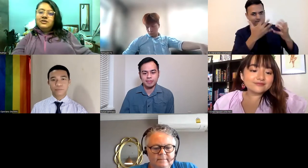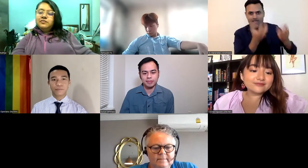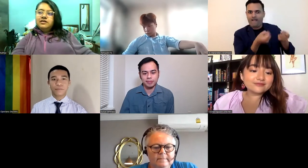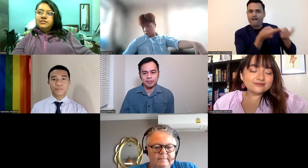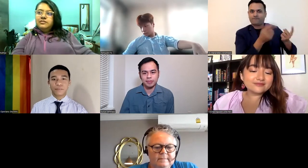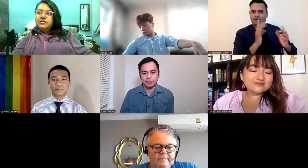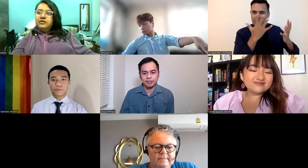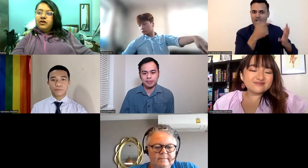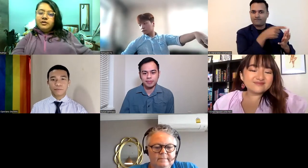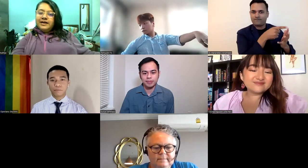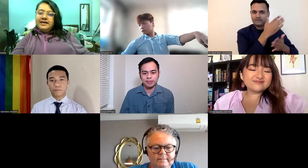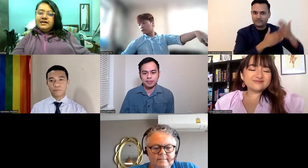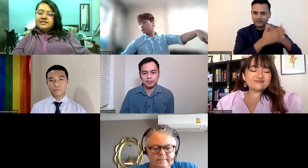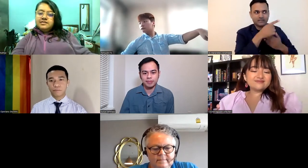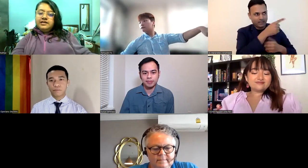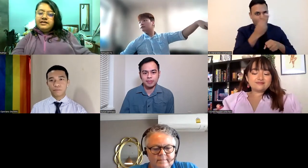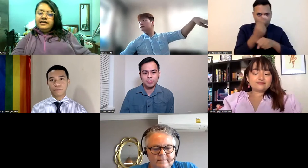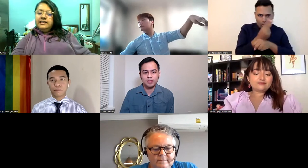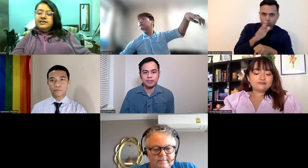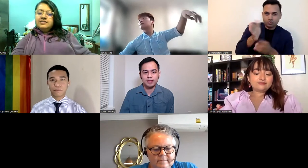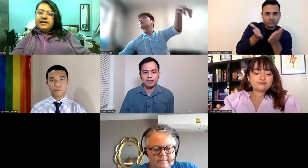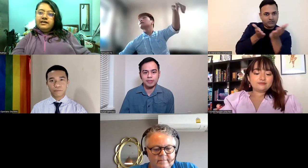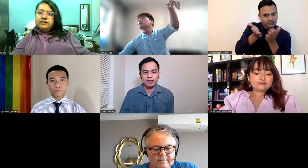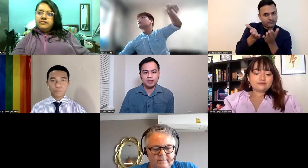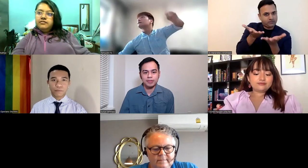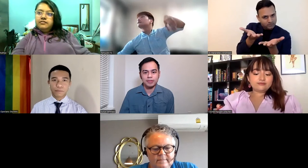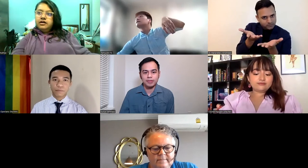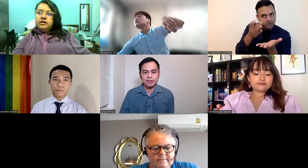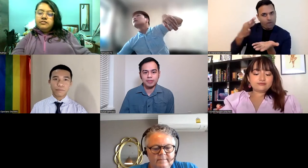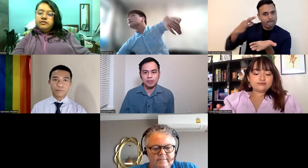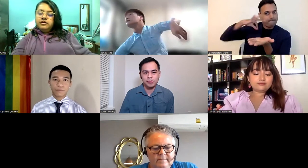So not providing accessibility is like,